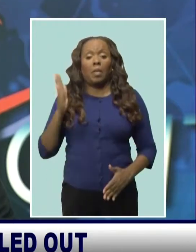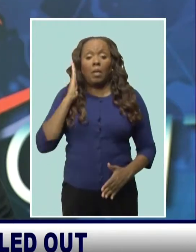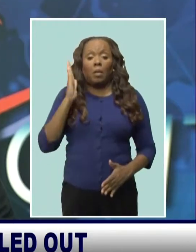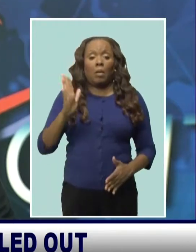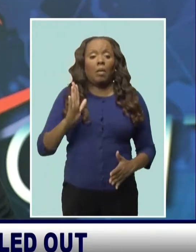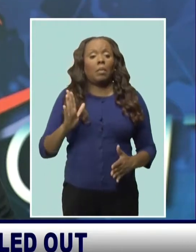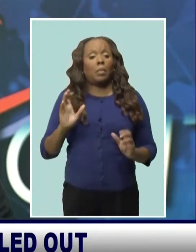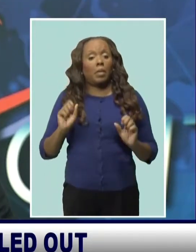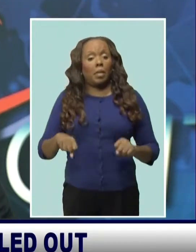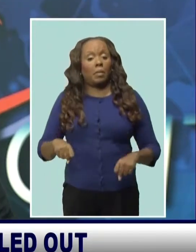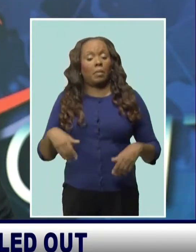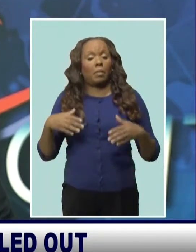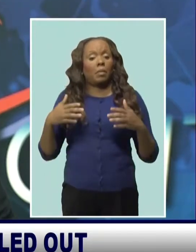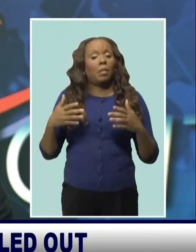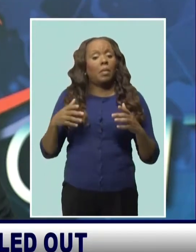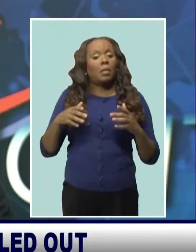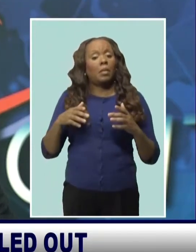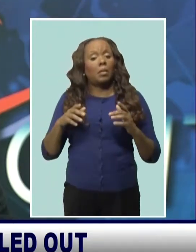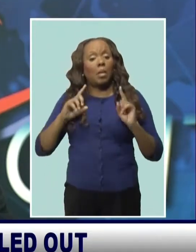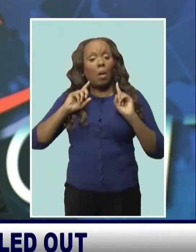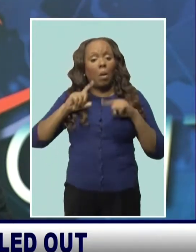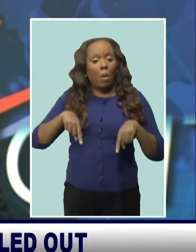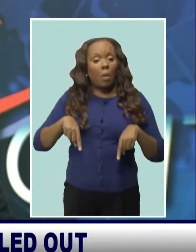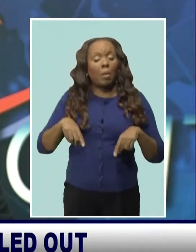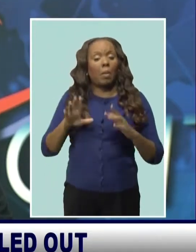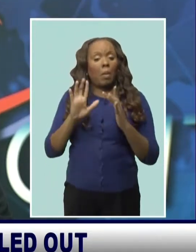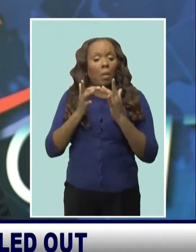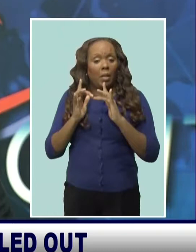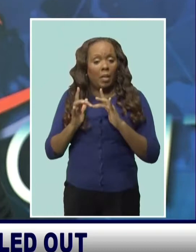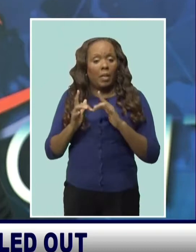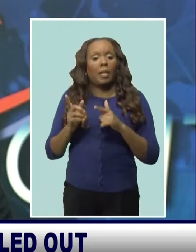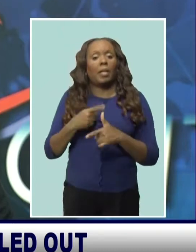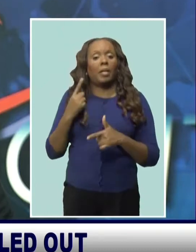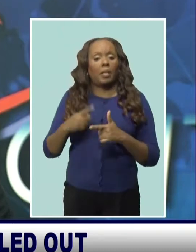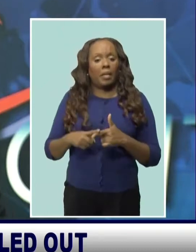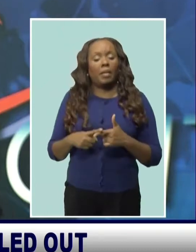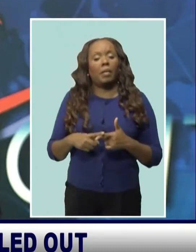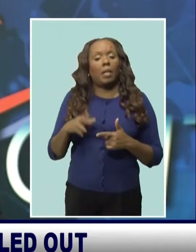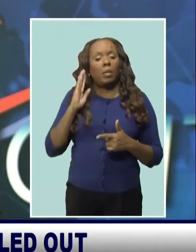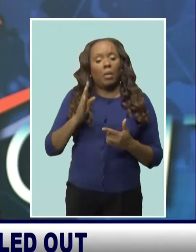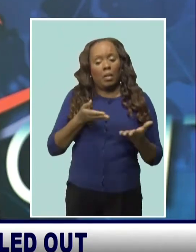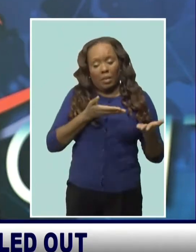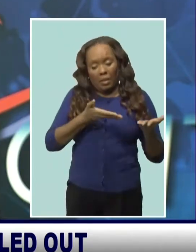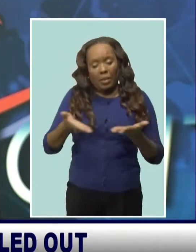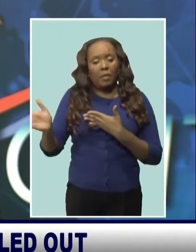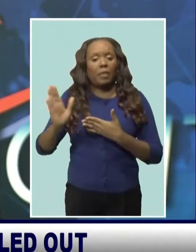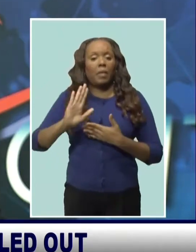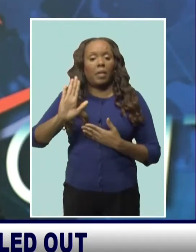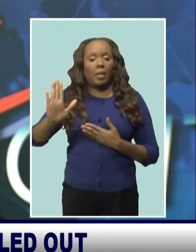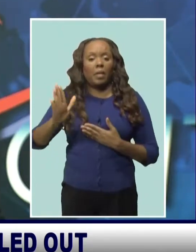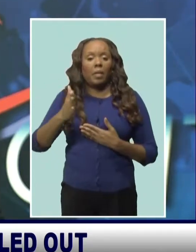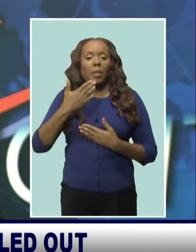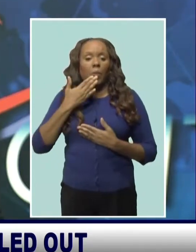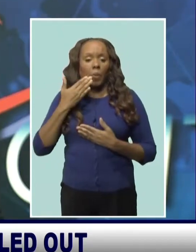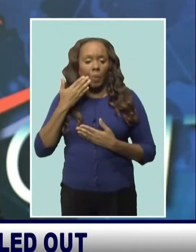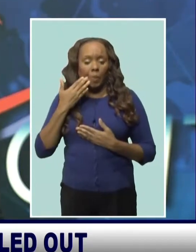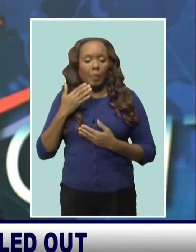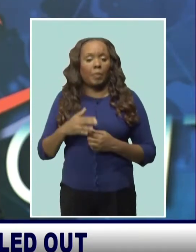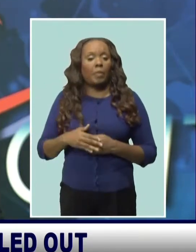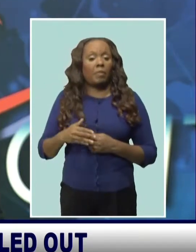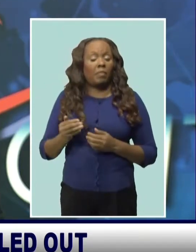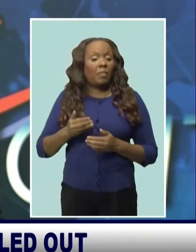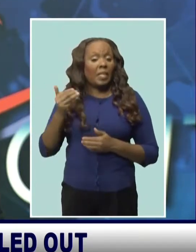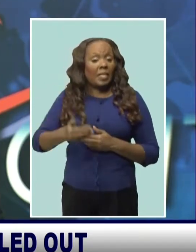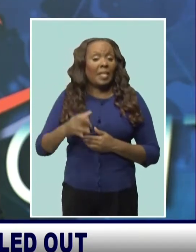and packages ordered online from anywhere delivered right to their doors within the next 18 months. It's part of the